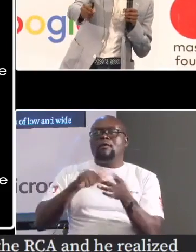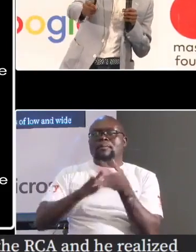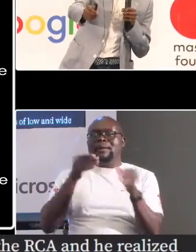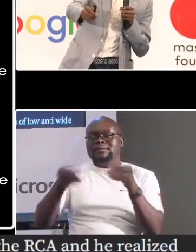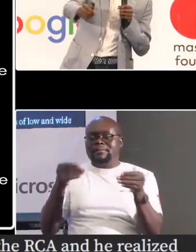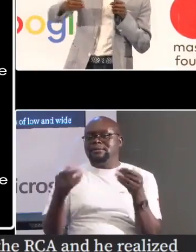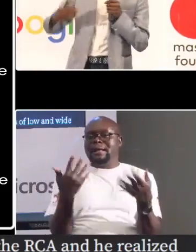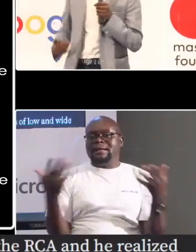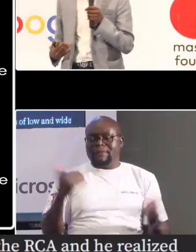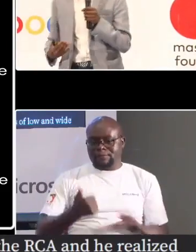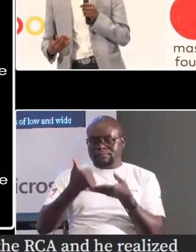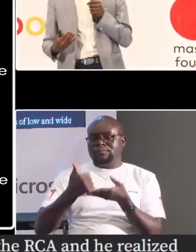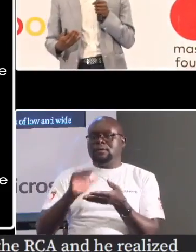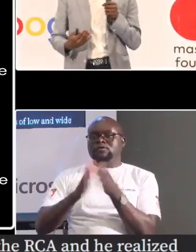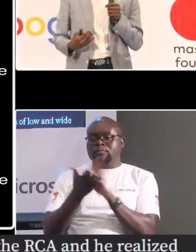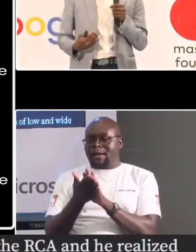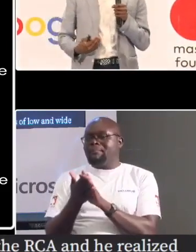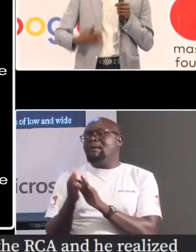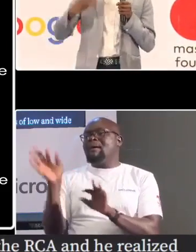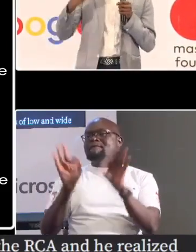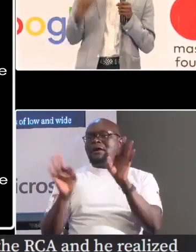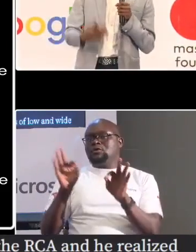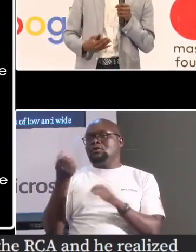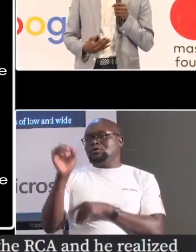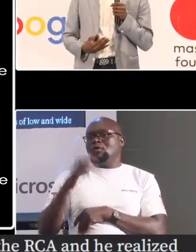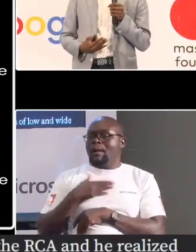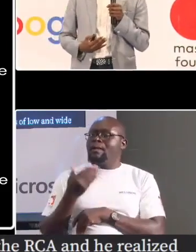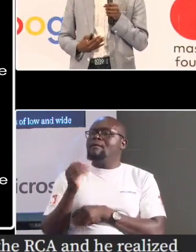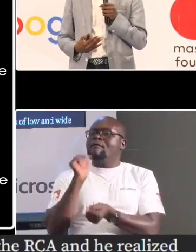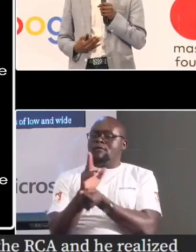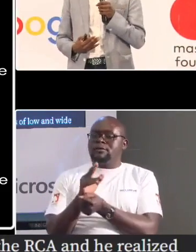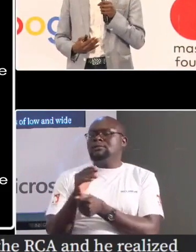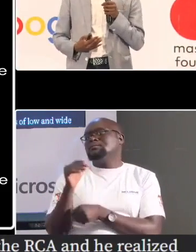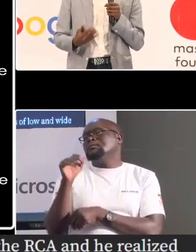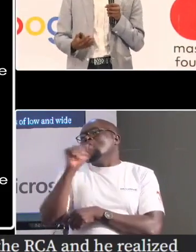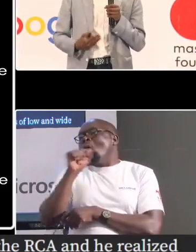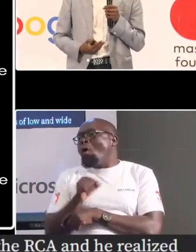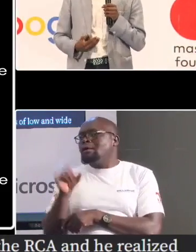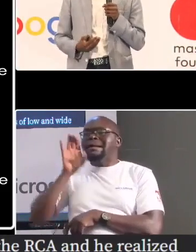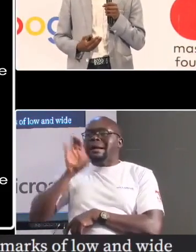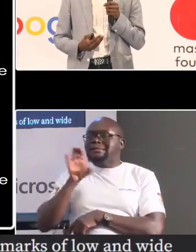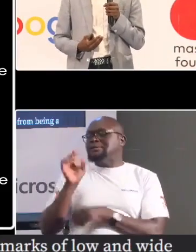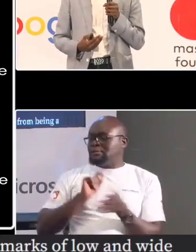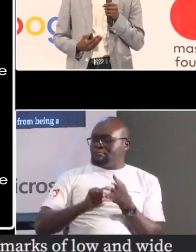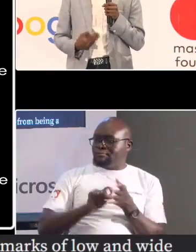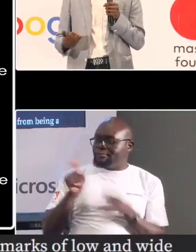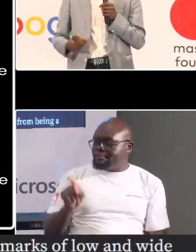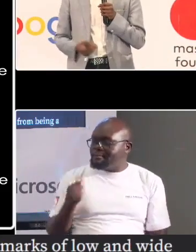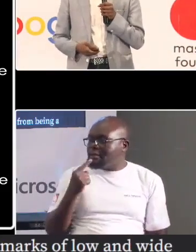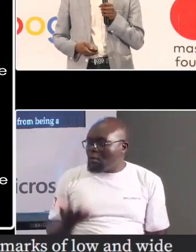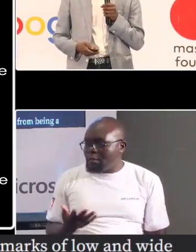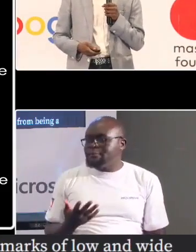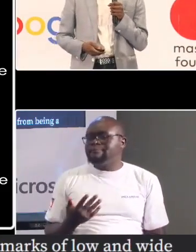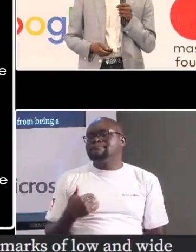disability device to being a fashion device. So my 14-year-old cousin failed her eye test deliberately so she could